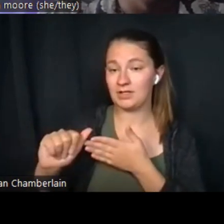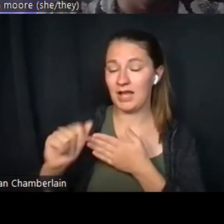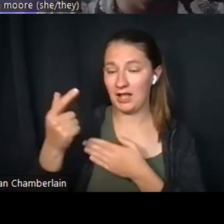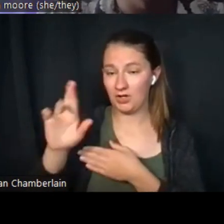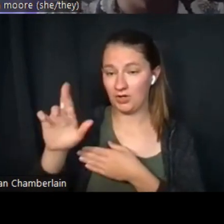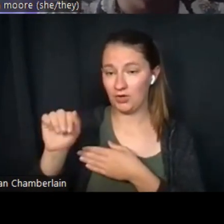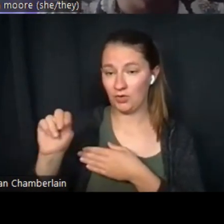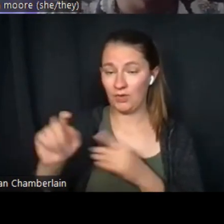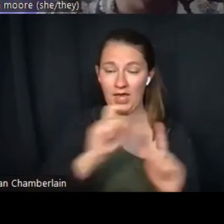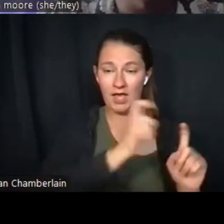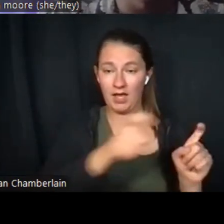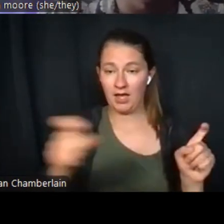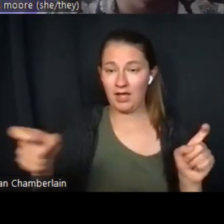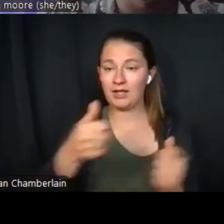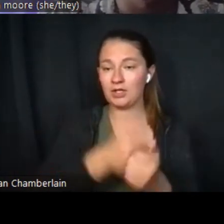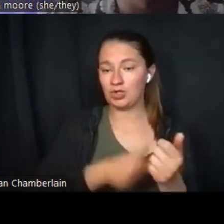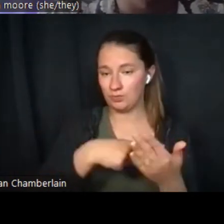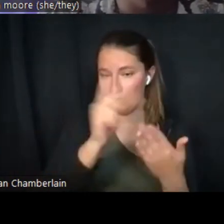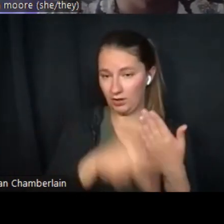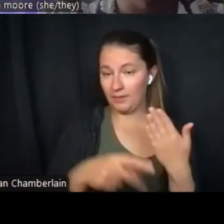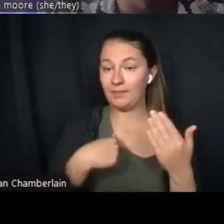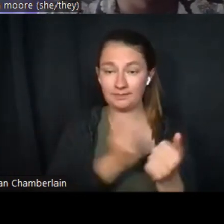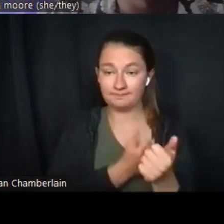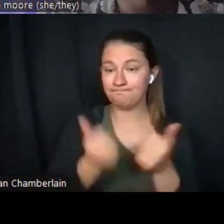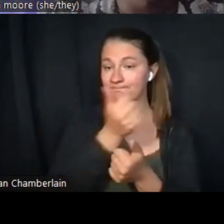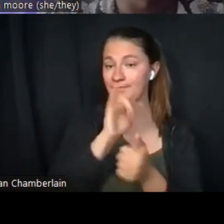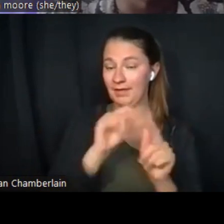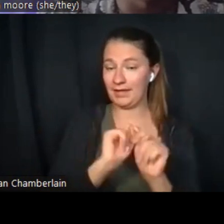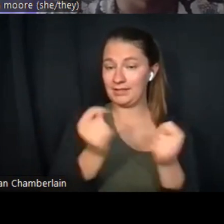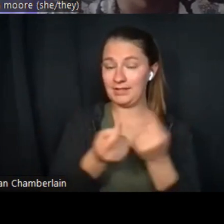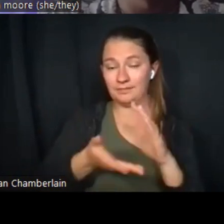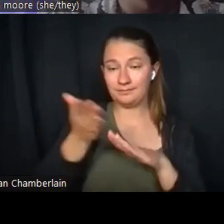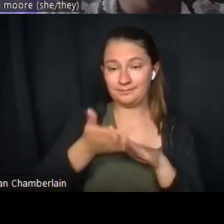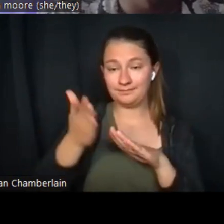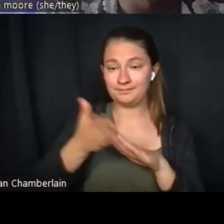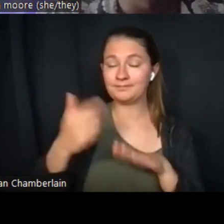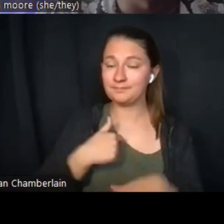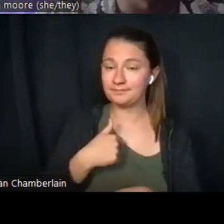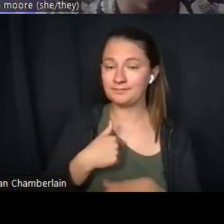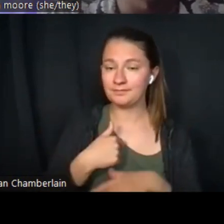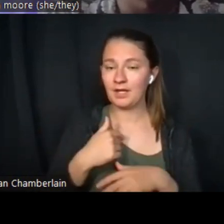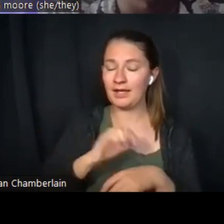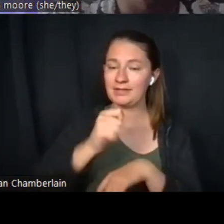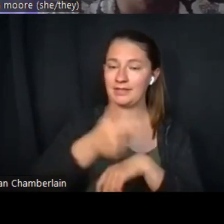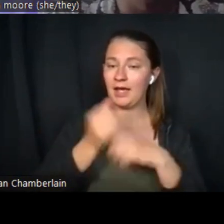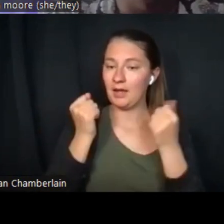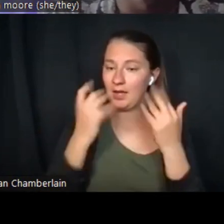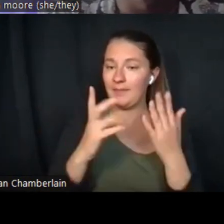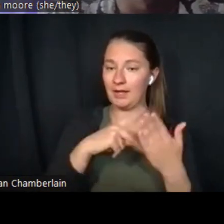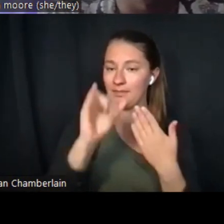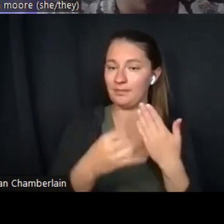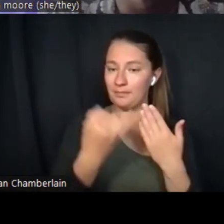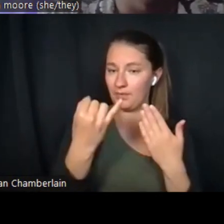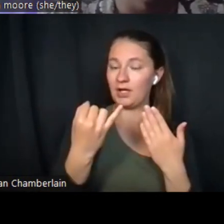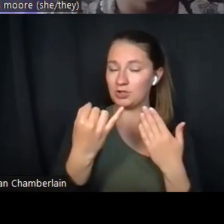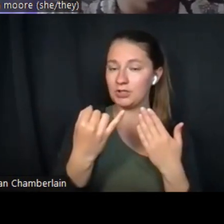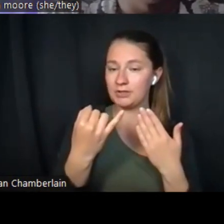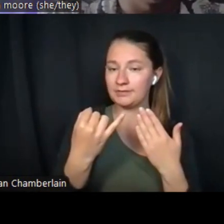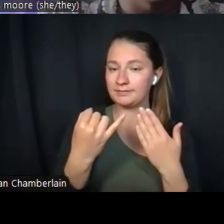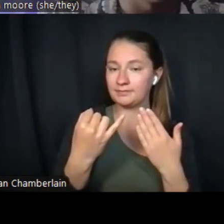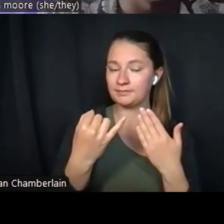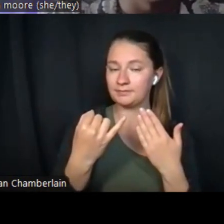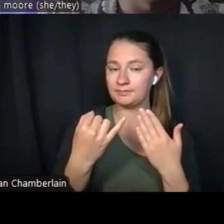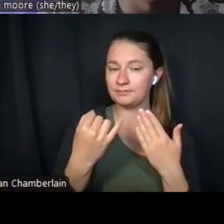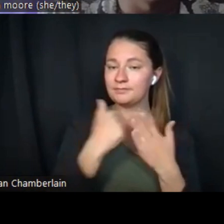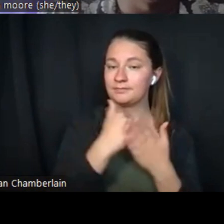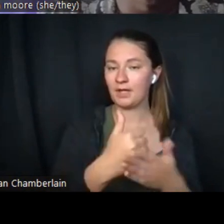team during that time period and set up a lot of those initial projects that are helping